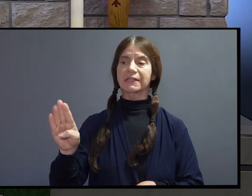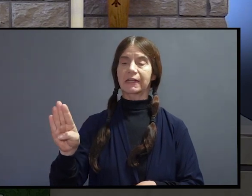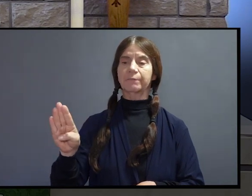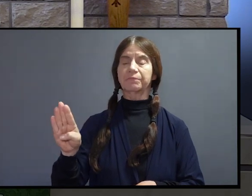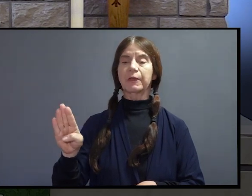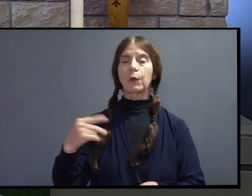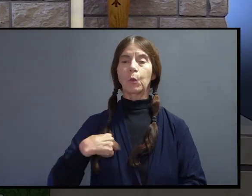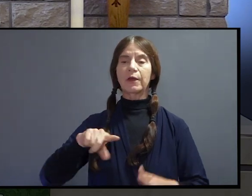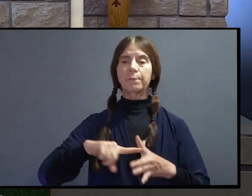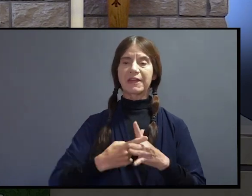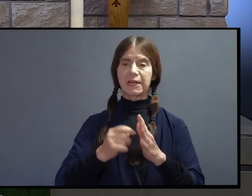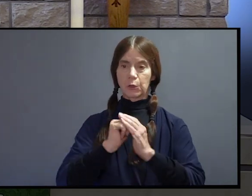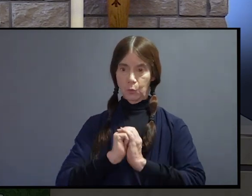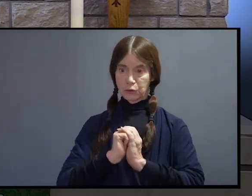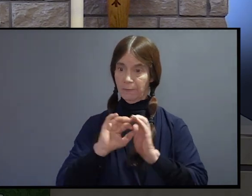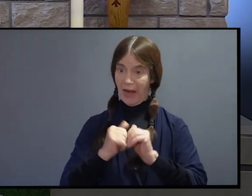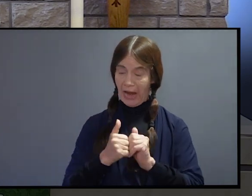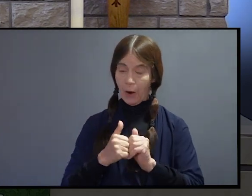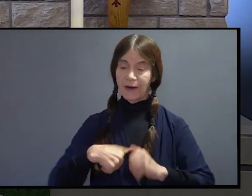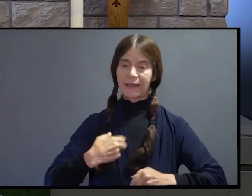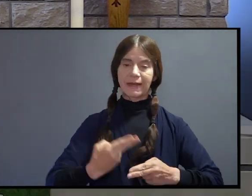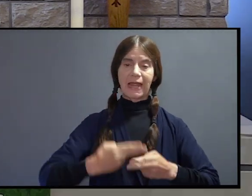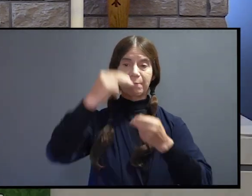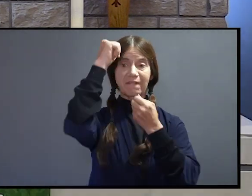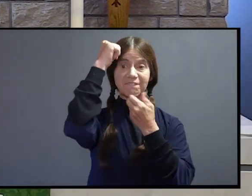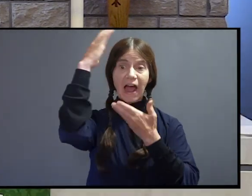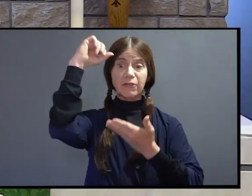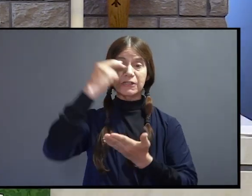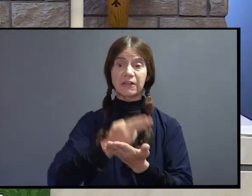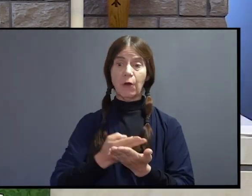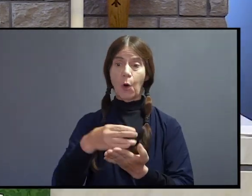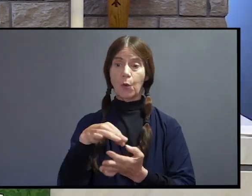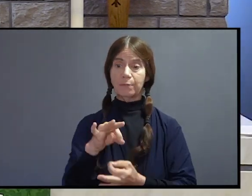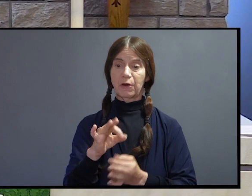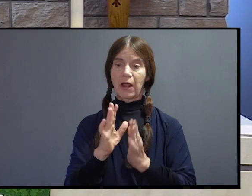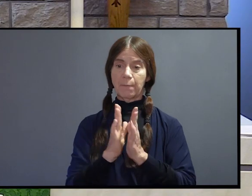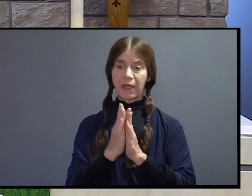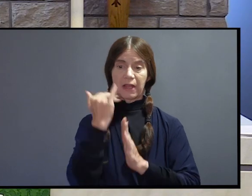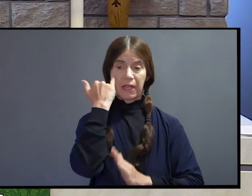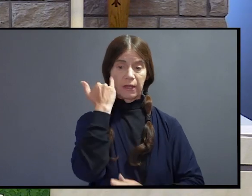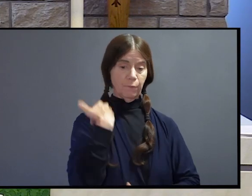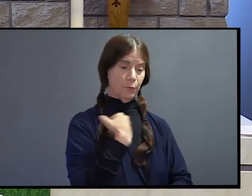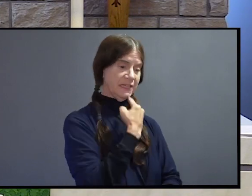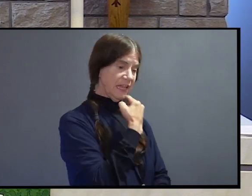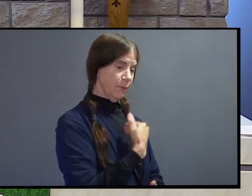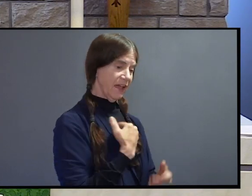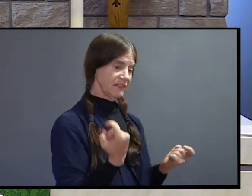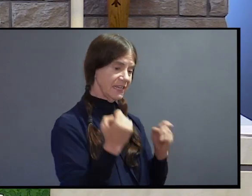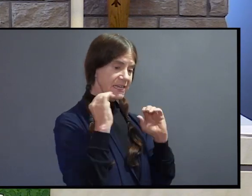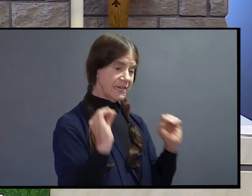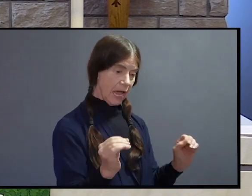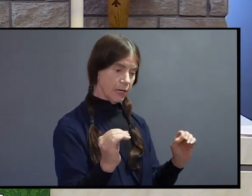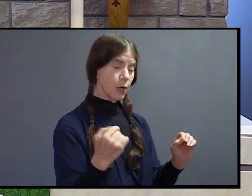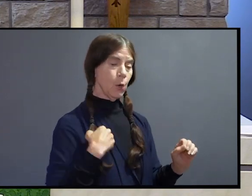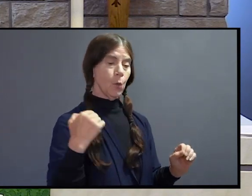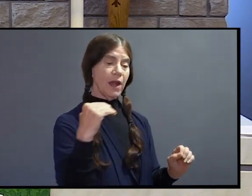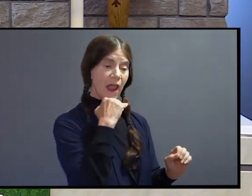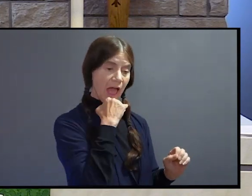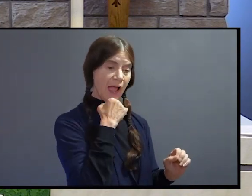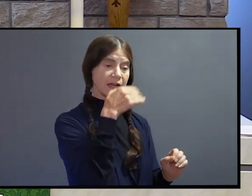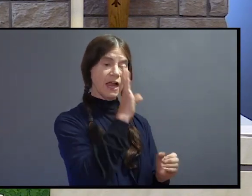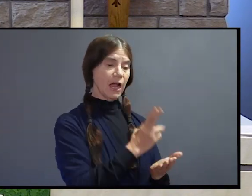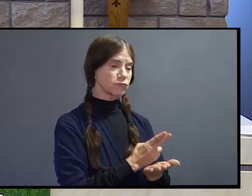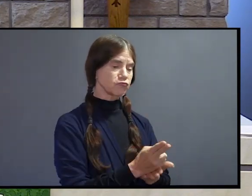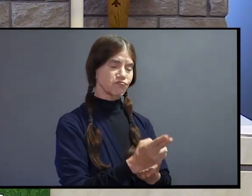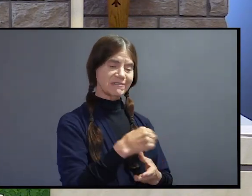the Holy Spirit, Amen. If we say we have no sin, we deceive ourselves and the truth